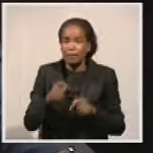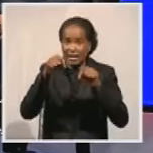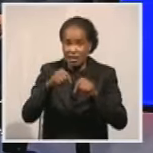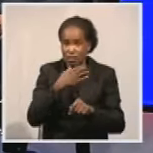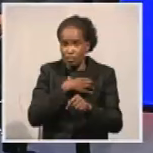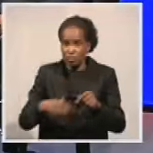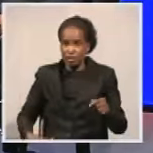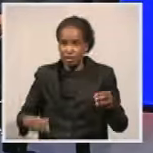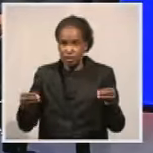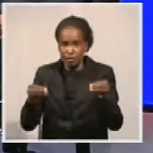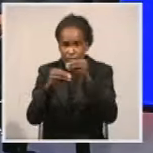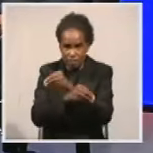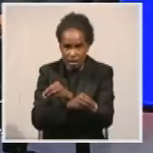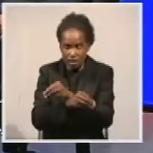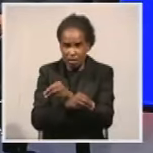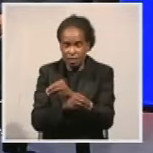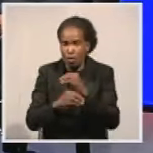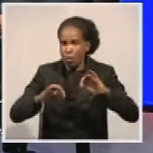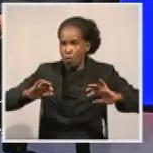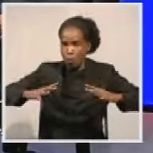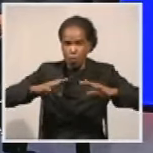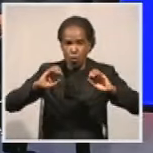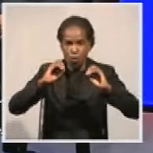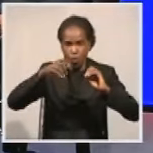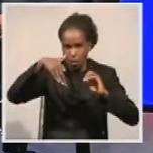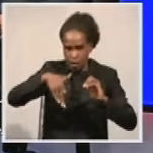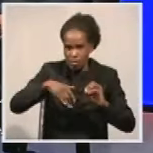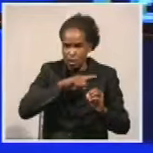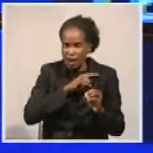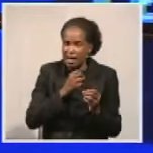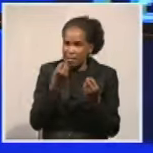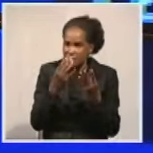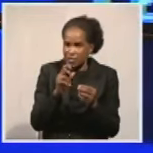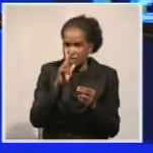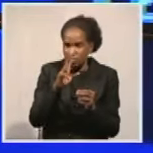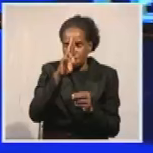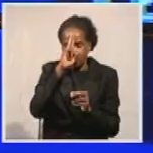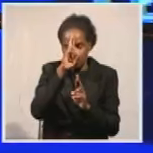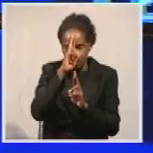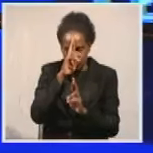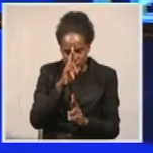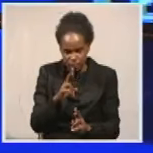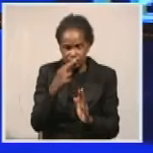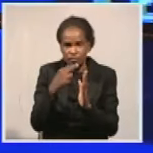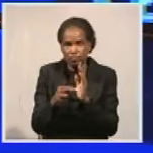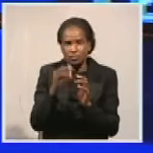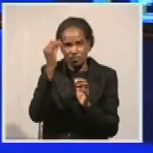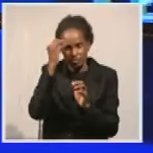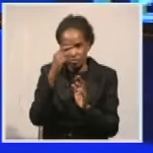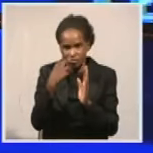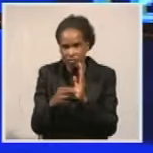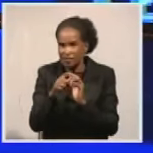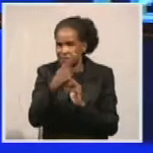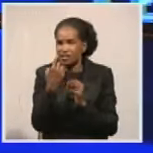it. Exactly. And that's why you hear that whenever there